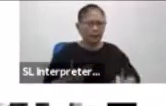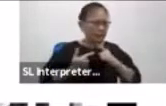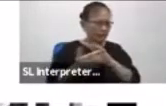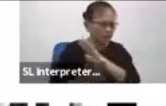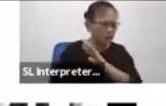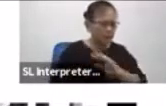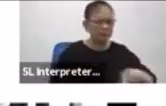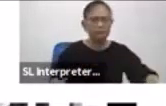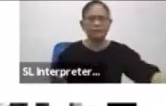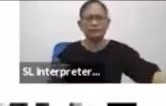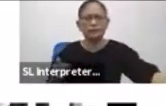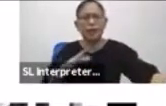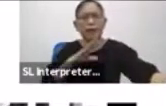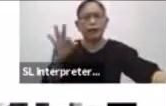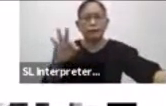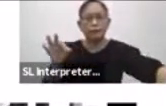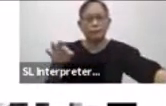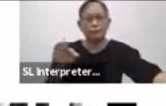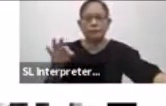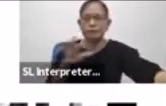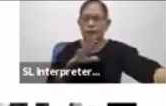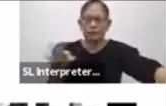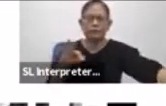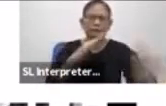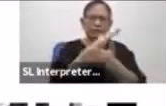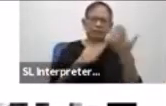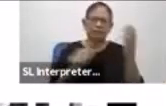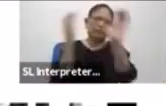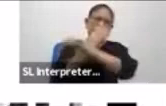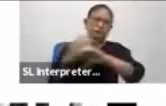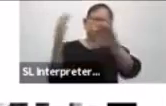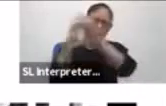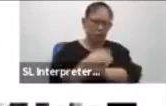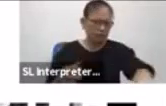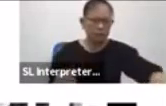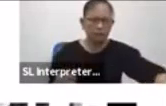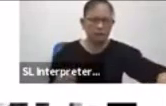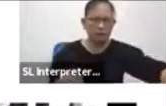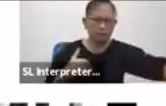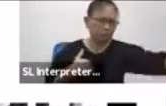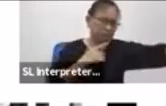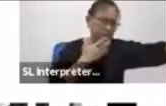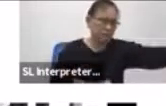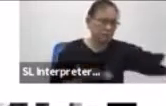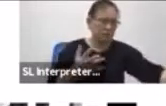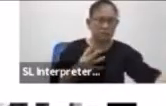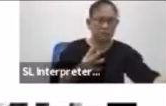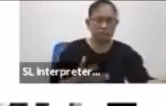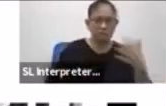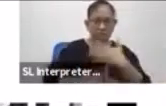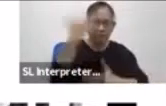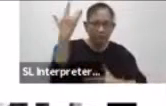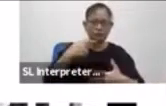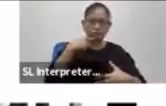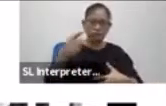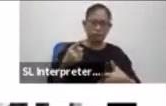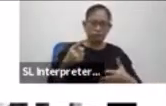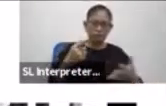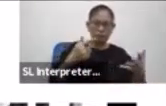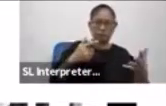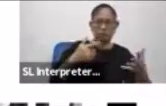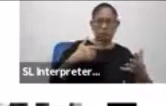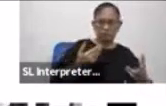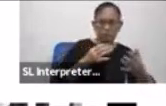curriculum that challenge harmful gender norms. Now, it's too early to say whether these are going to be as effective as in normal times,